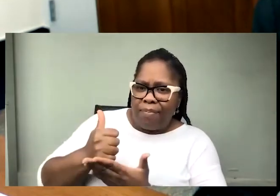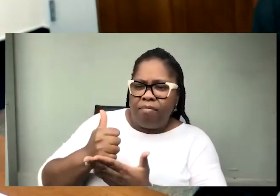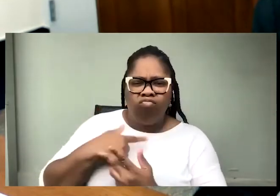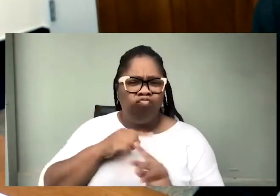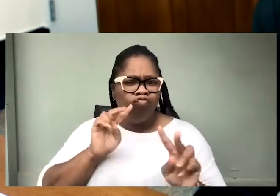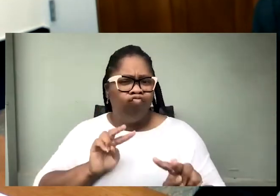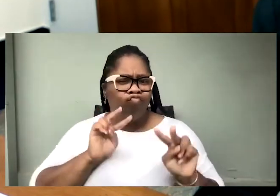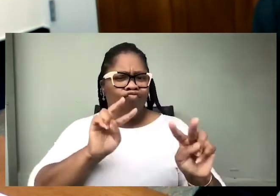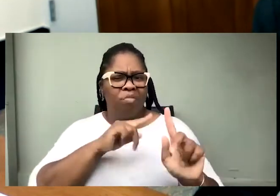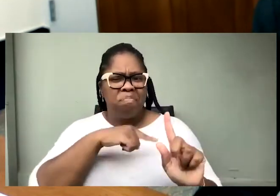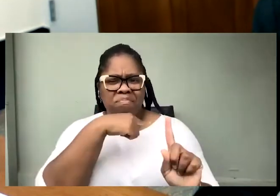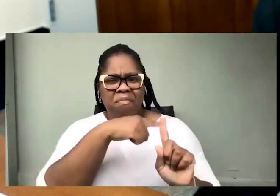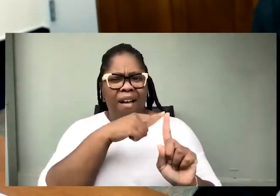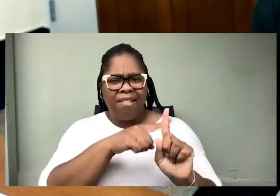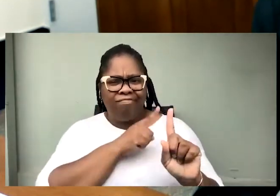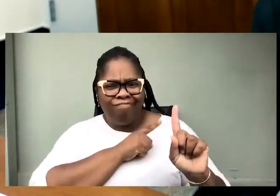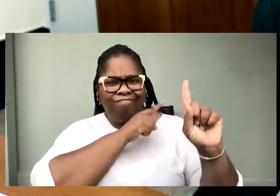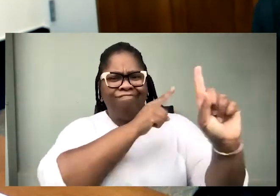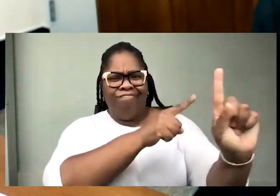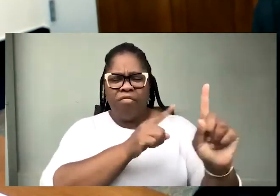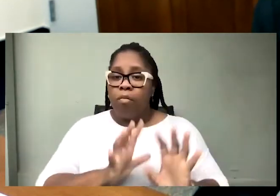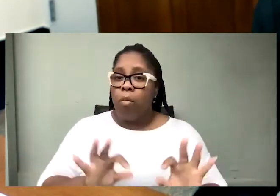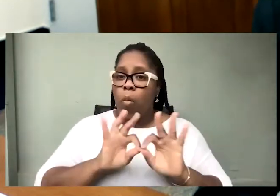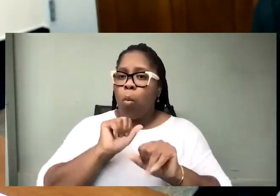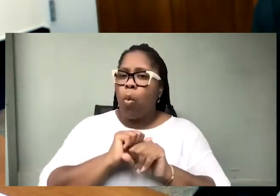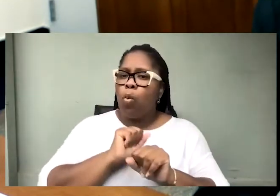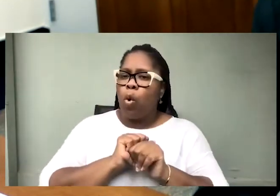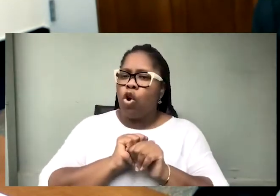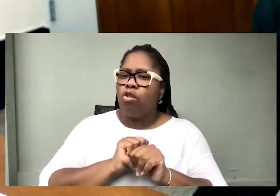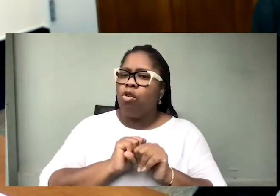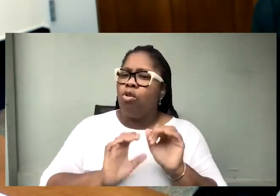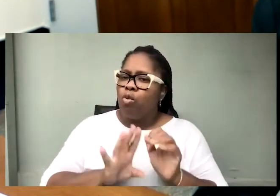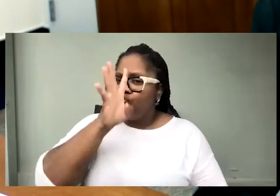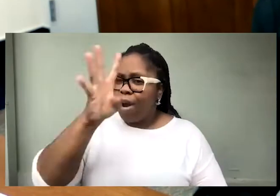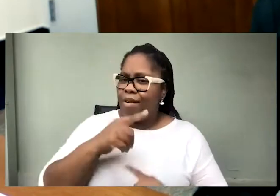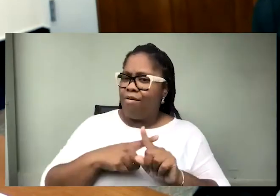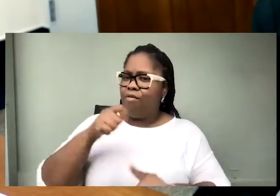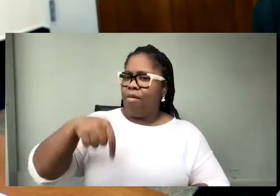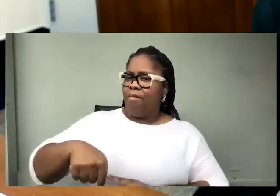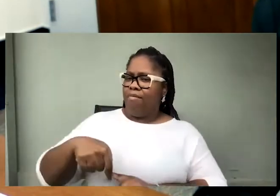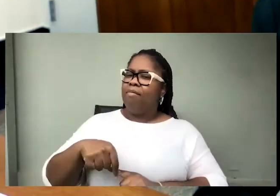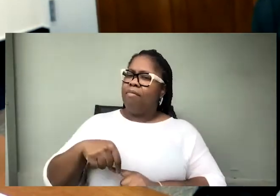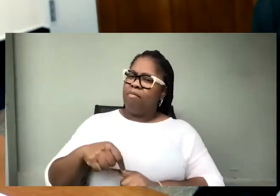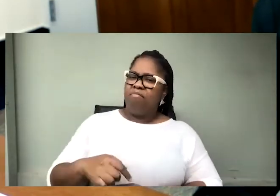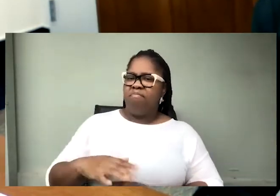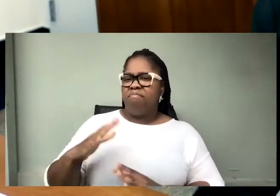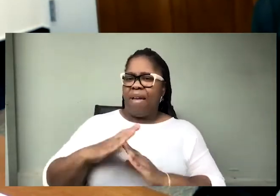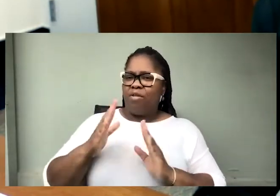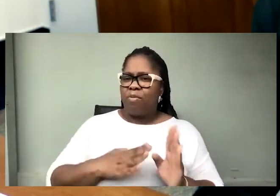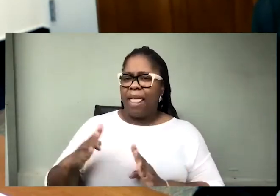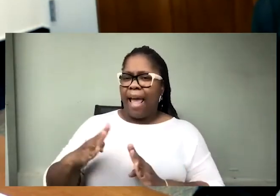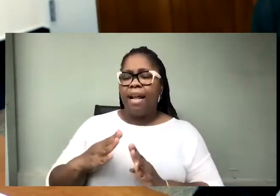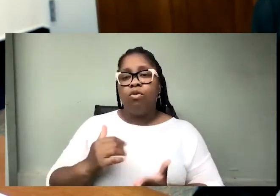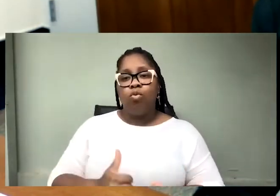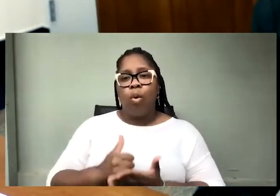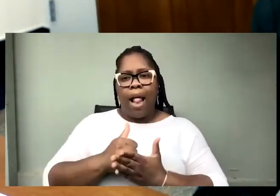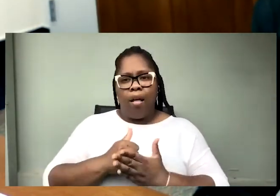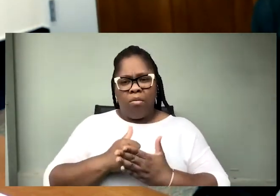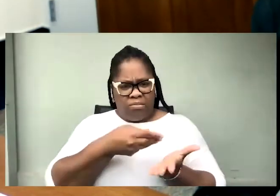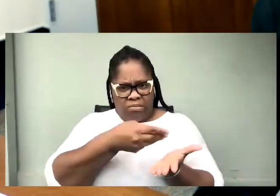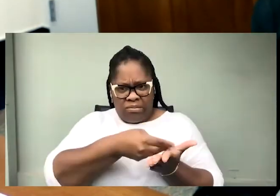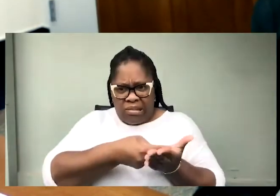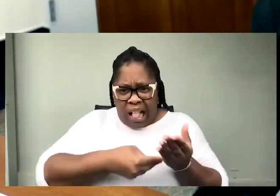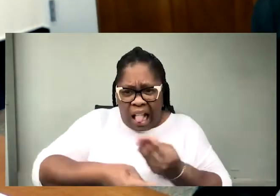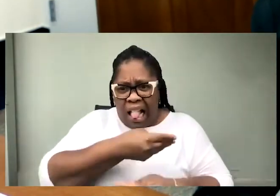positive trajectory and critical work that will come out of the master plan to improve the economic stability of our aging